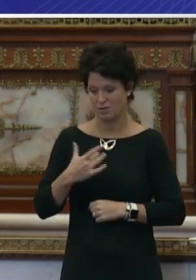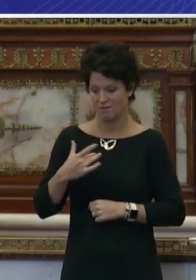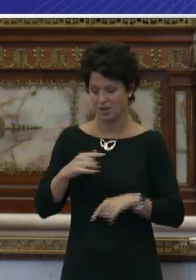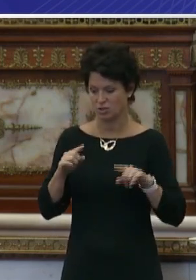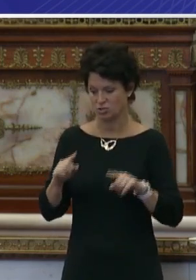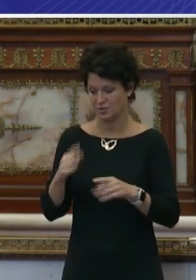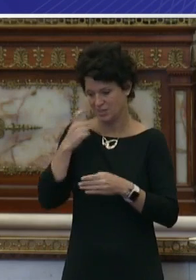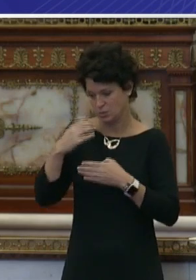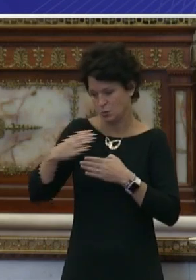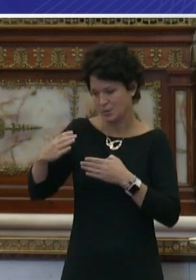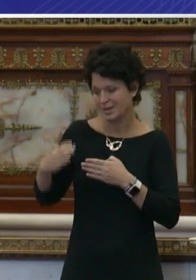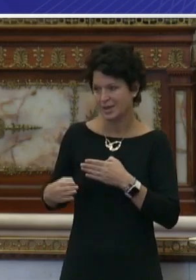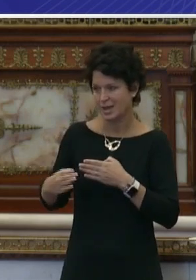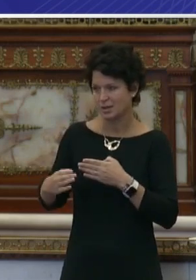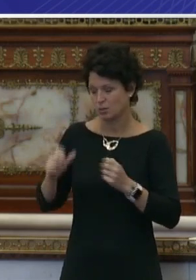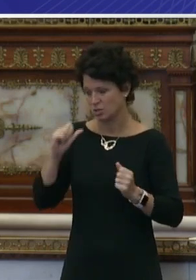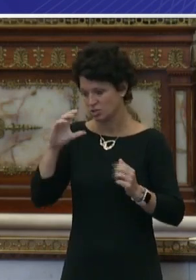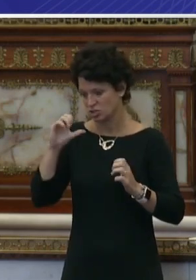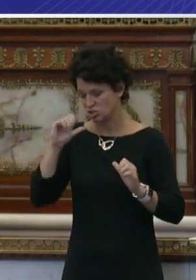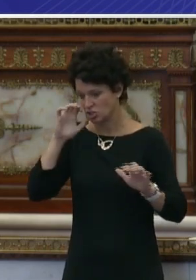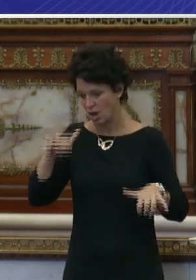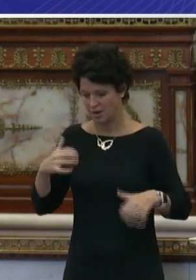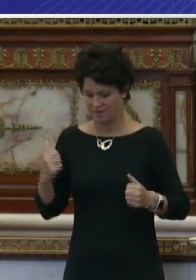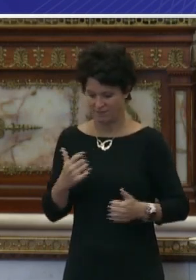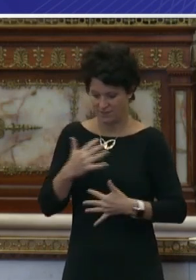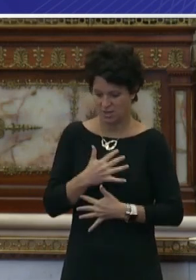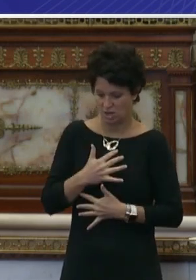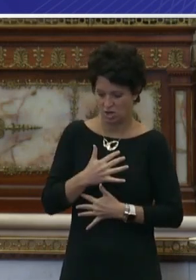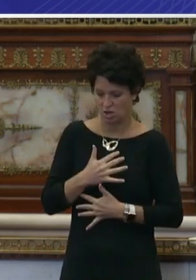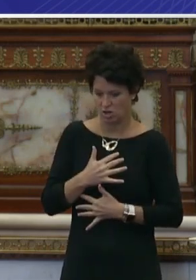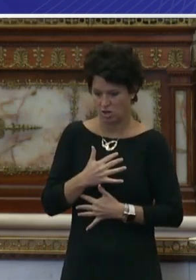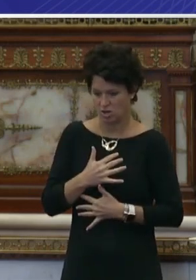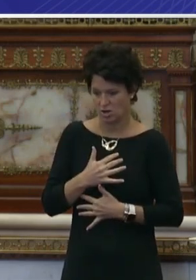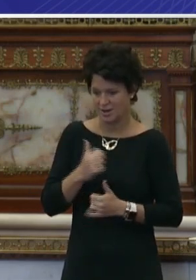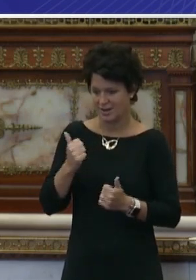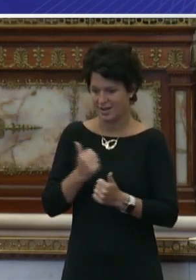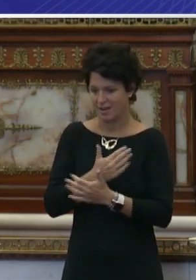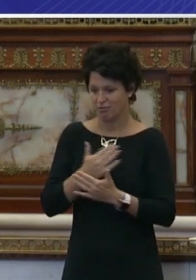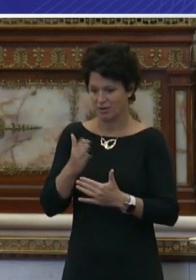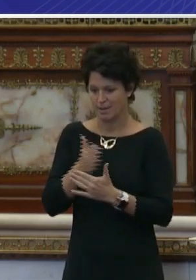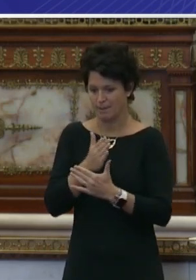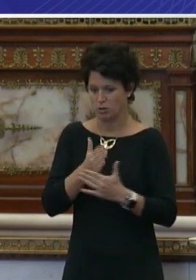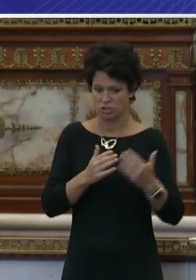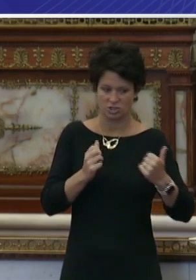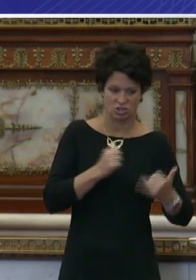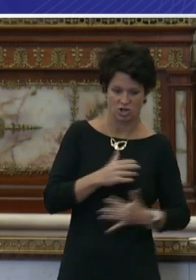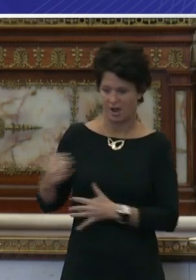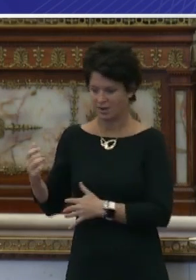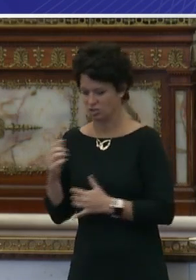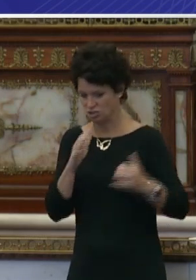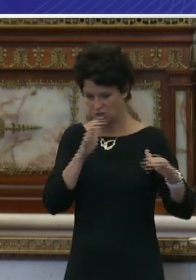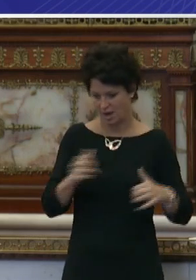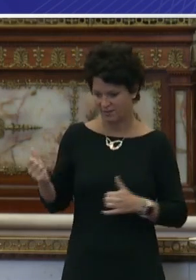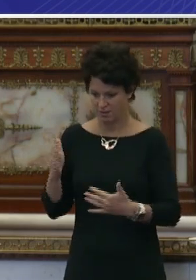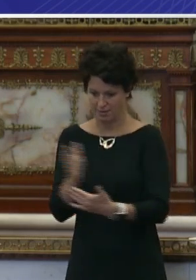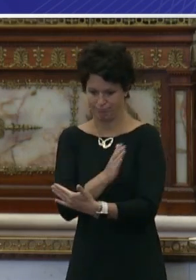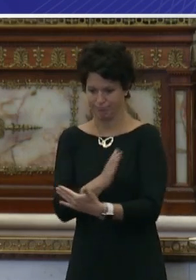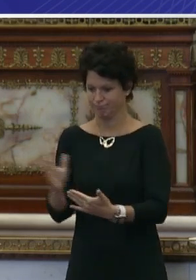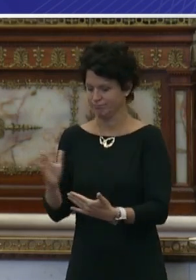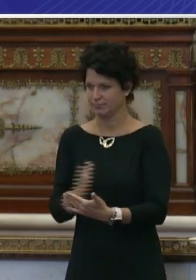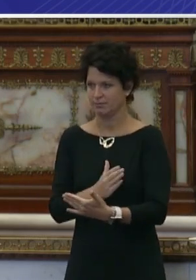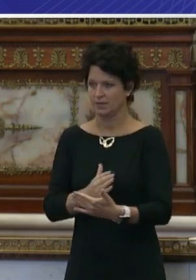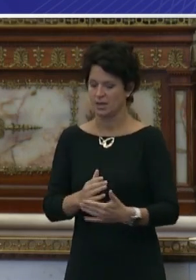course of the weekend, was shock, fear, and every emotion in between. This was not about not